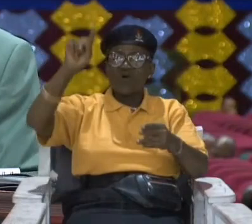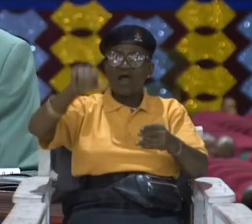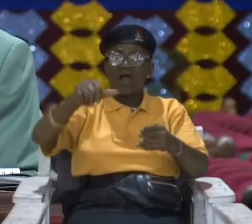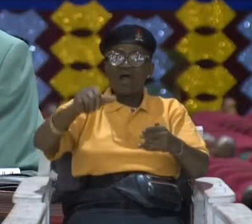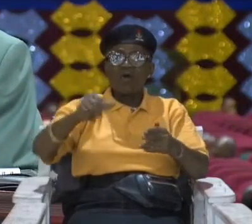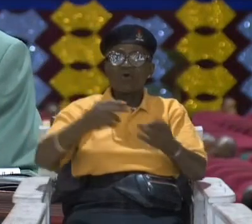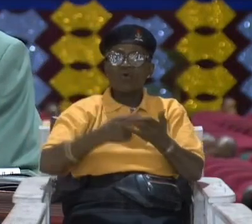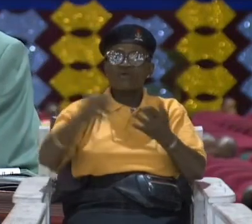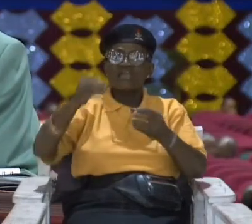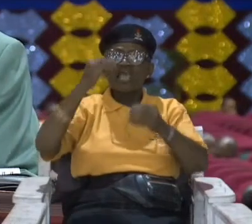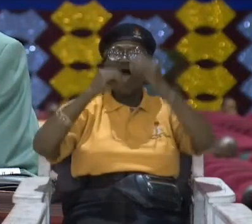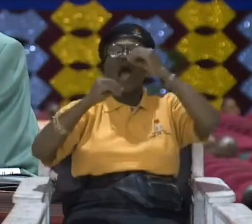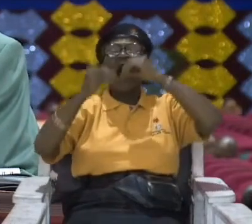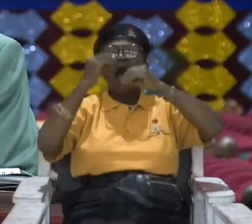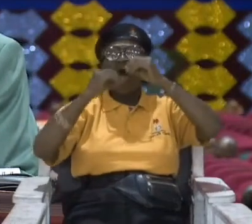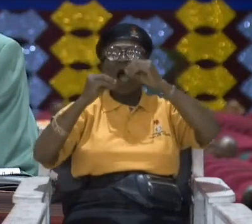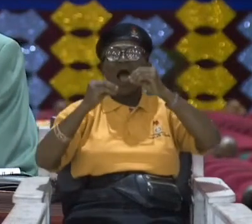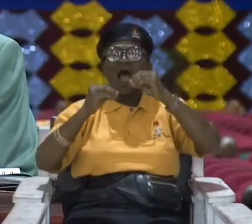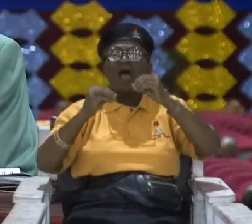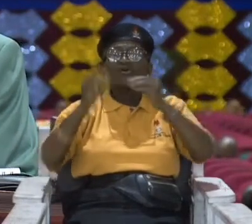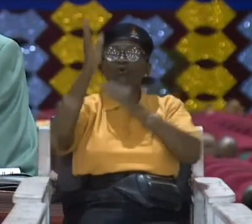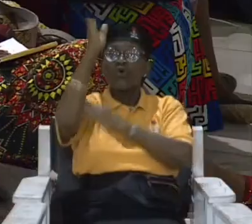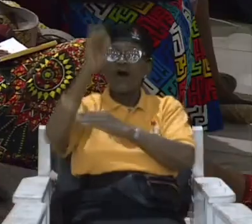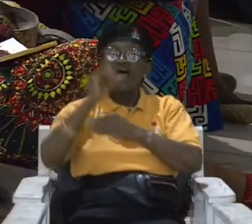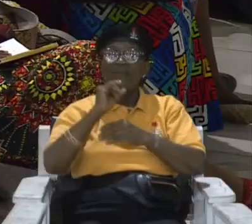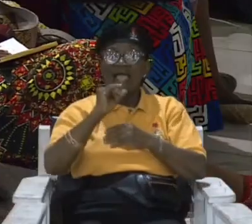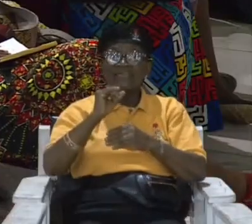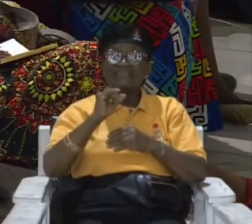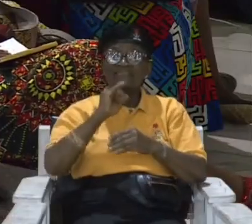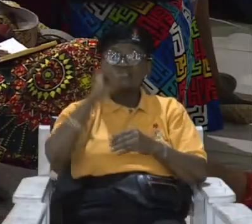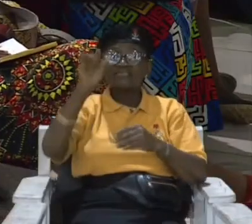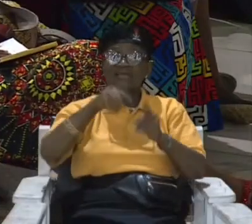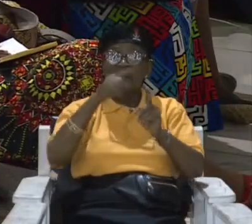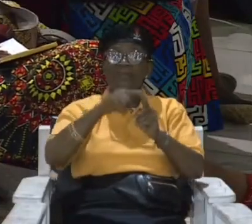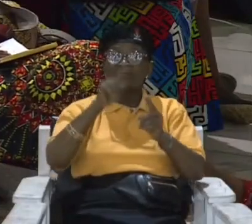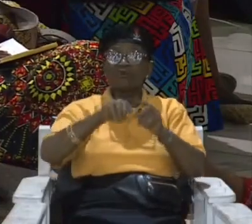God is about to open the eyes of someone.